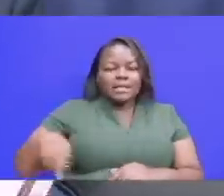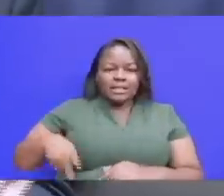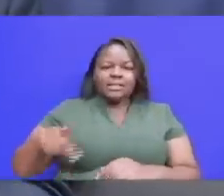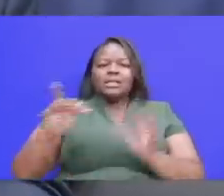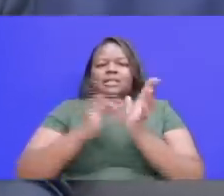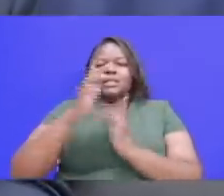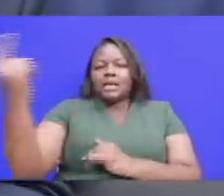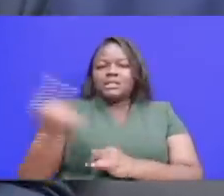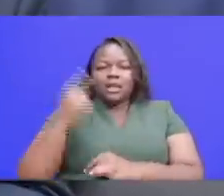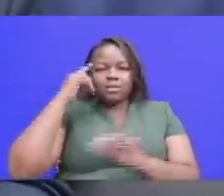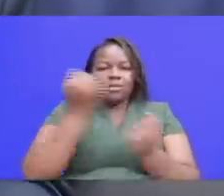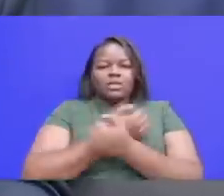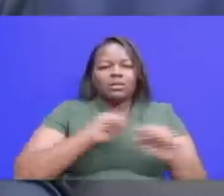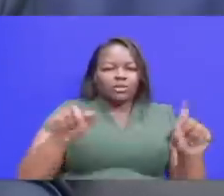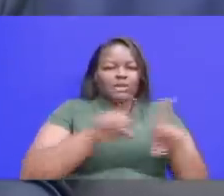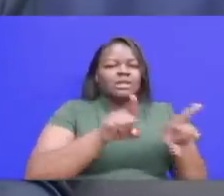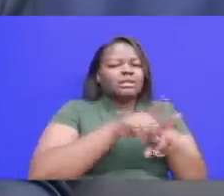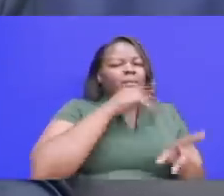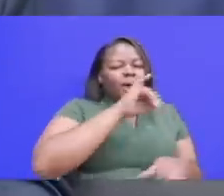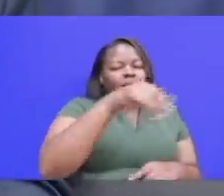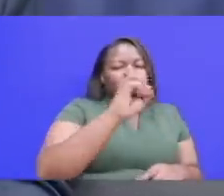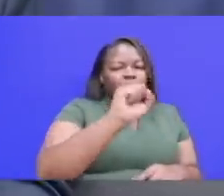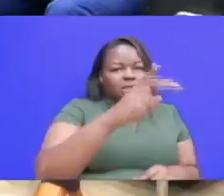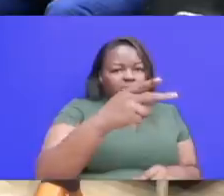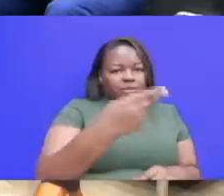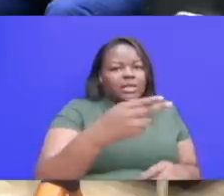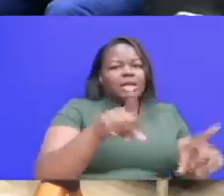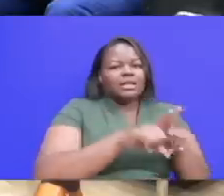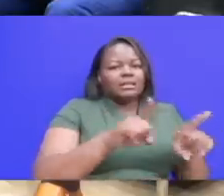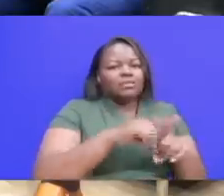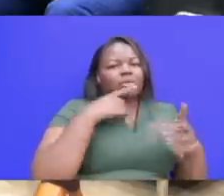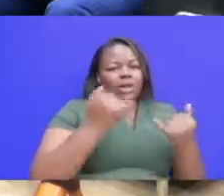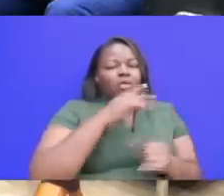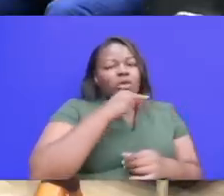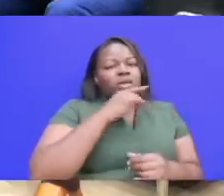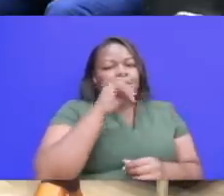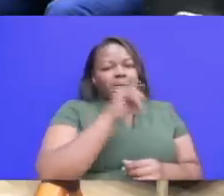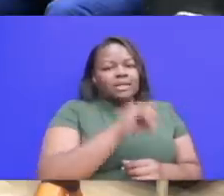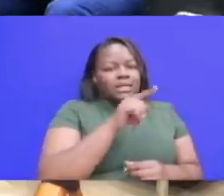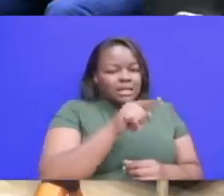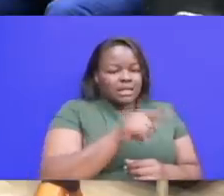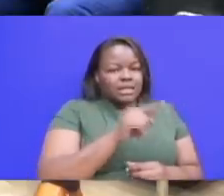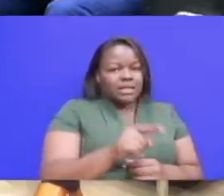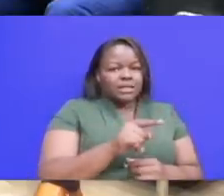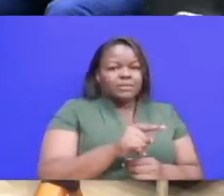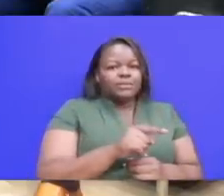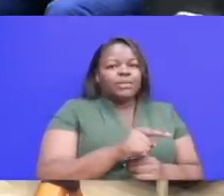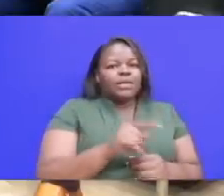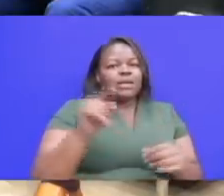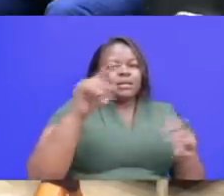for our salvation. Joseph the same. I think Amen. Joseph is a figure figuratively, stands